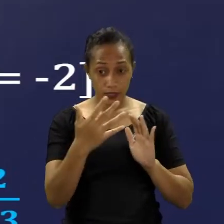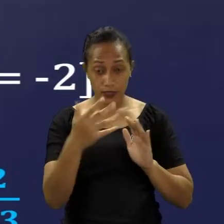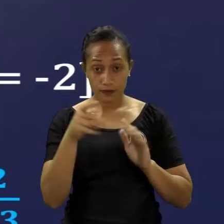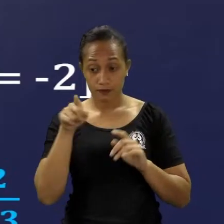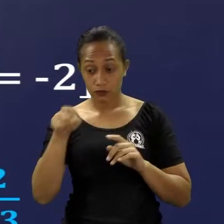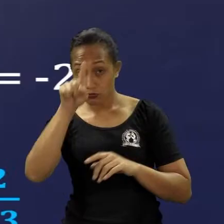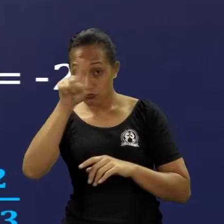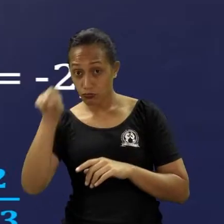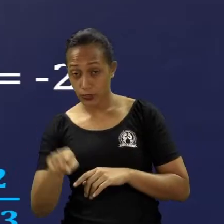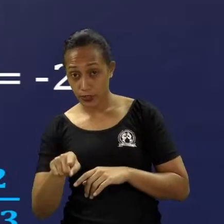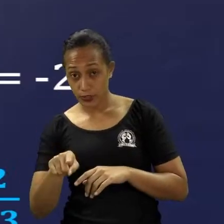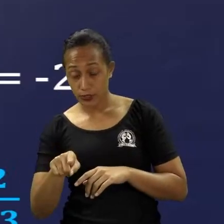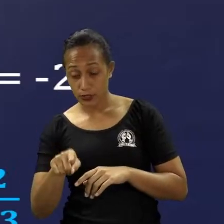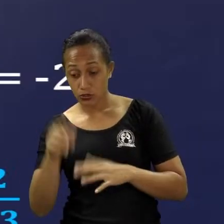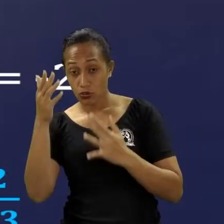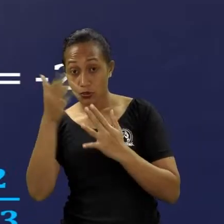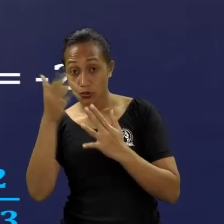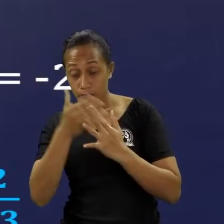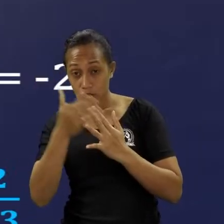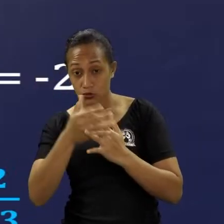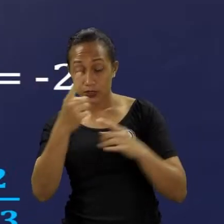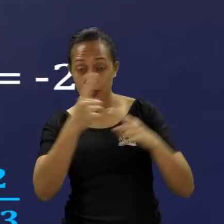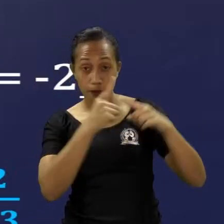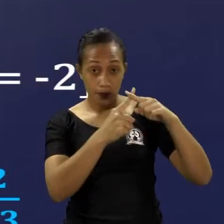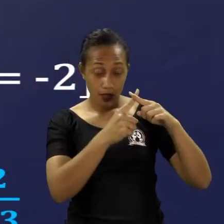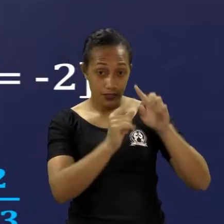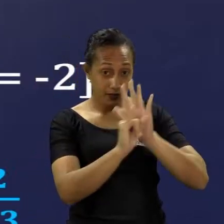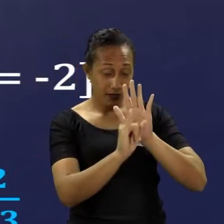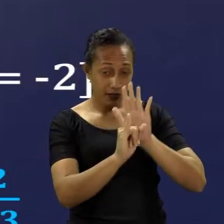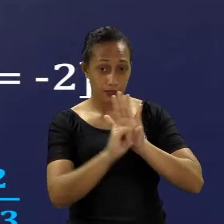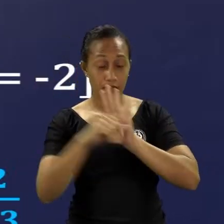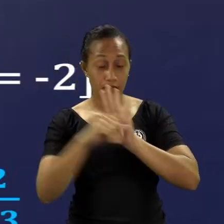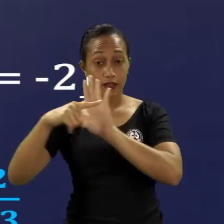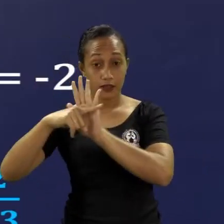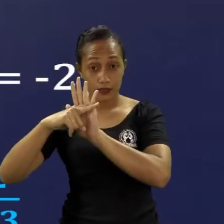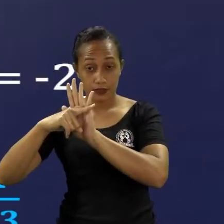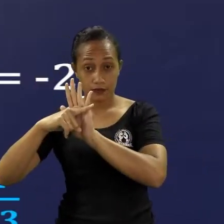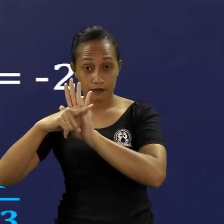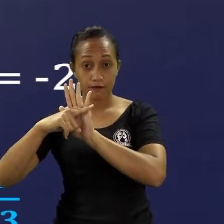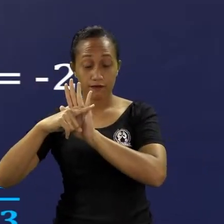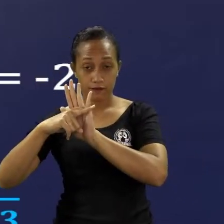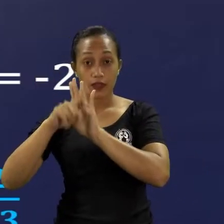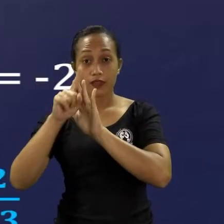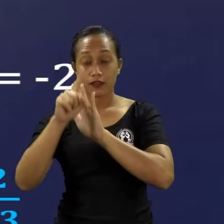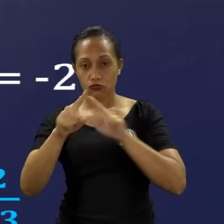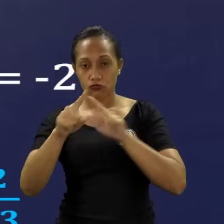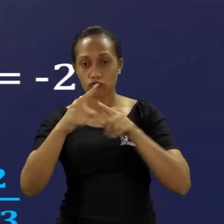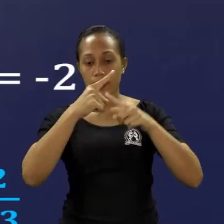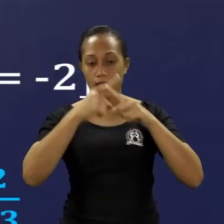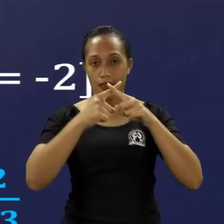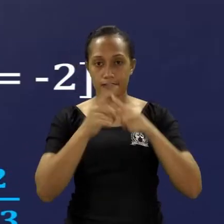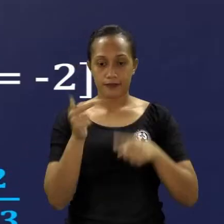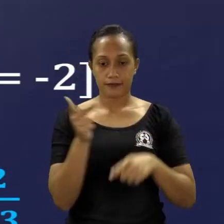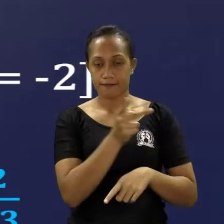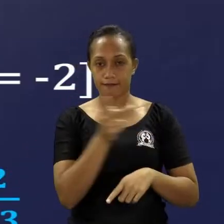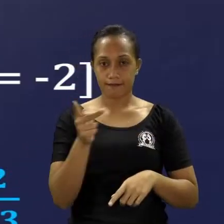le bracket. So in between the plus sign and a negative, e multiply le lua